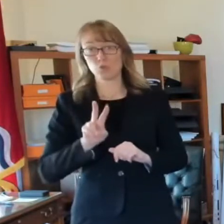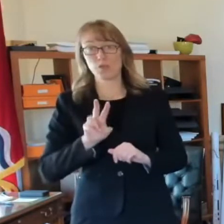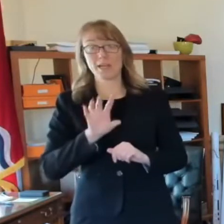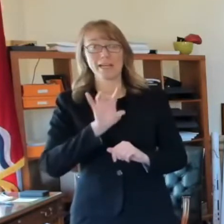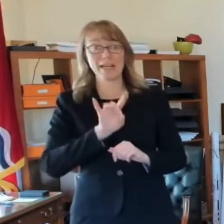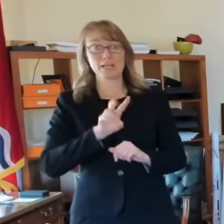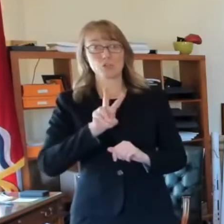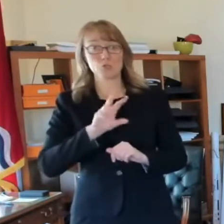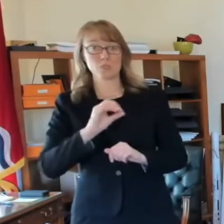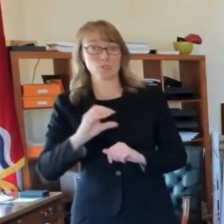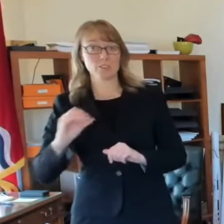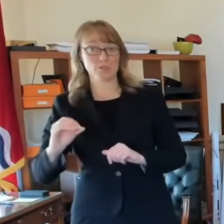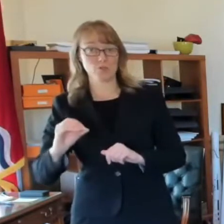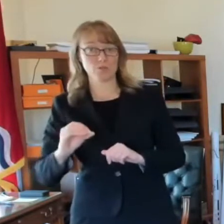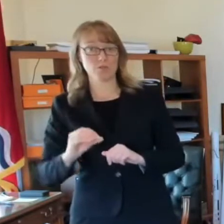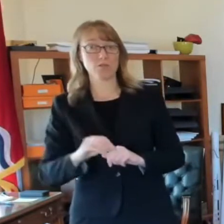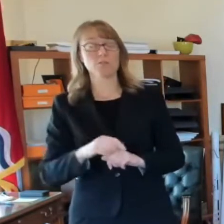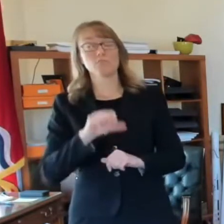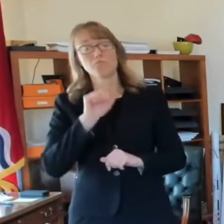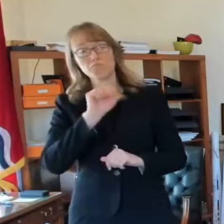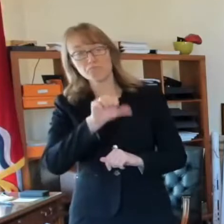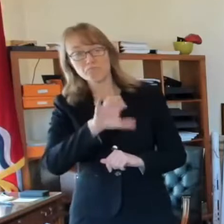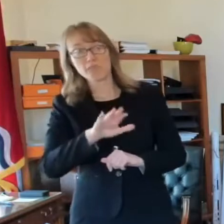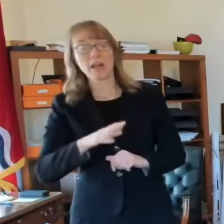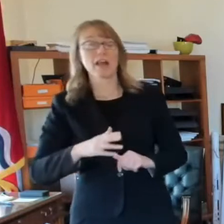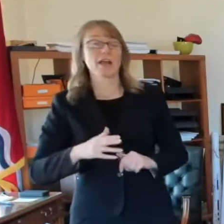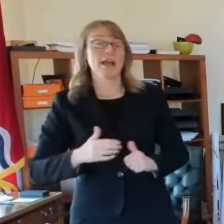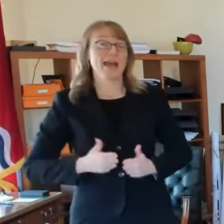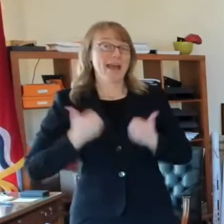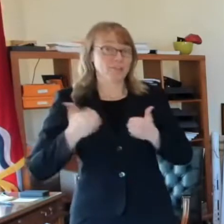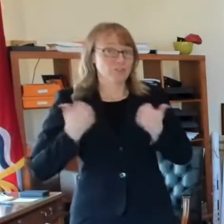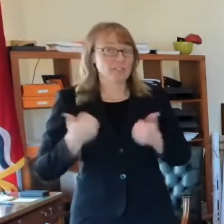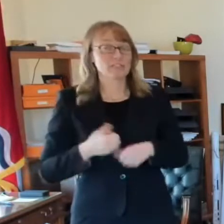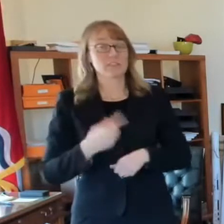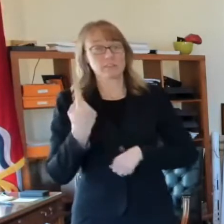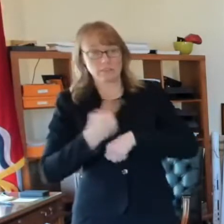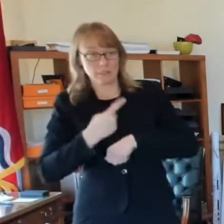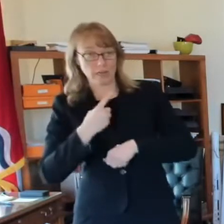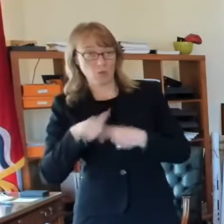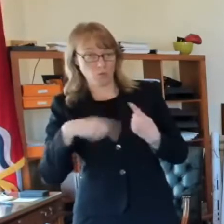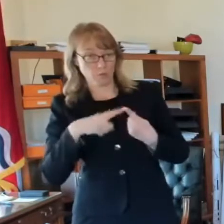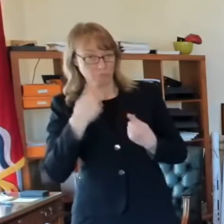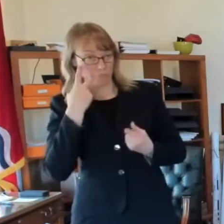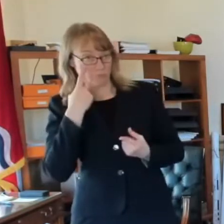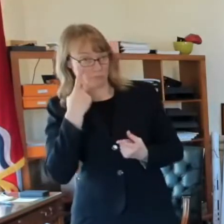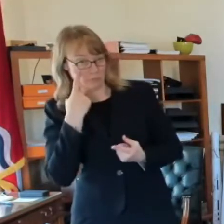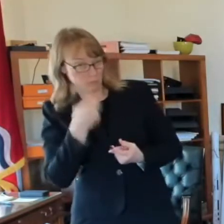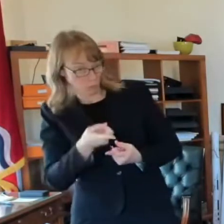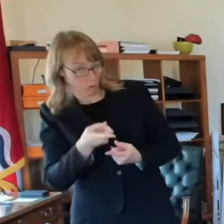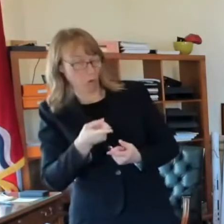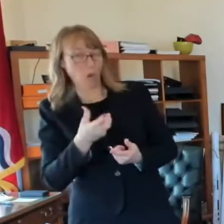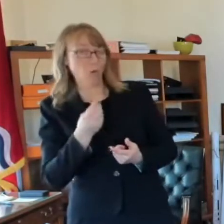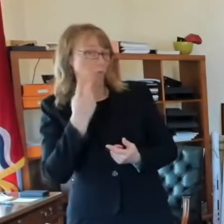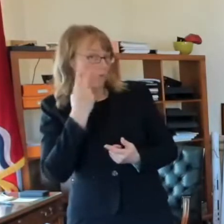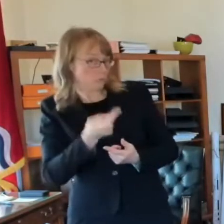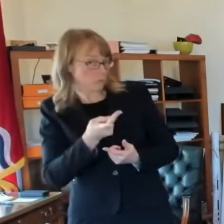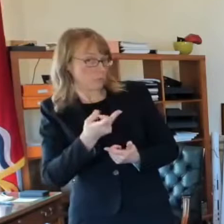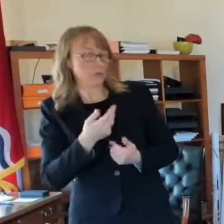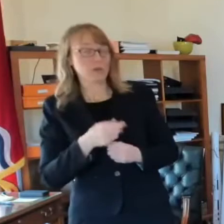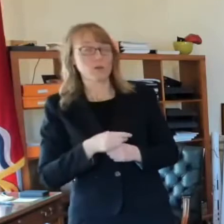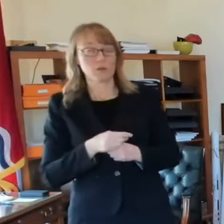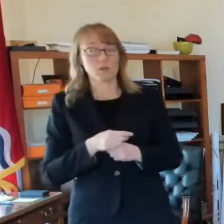us the name. Please give us the address, the date that the incident happened or is happening, so that we can